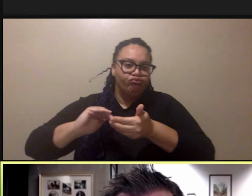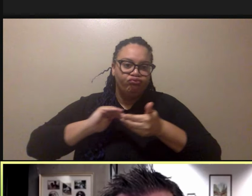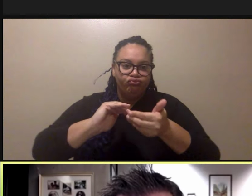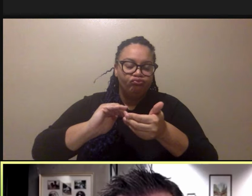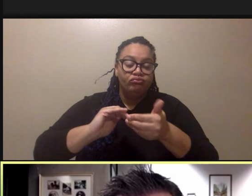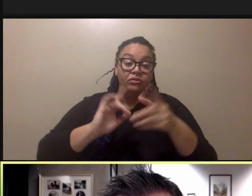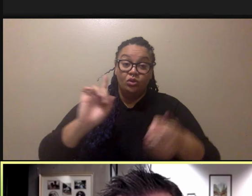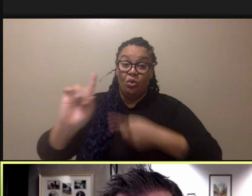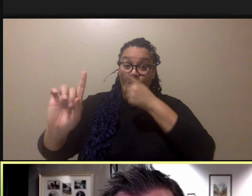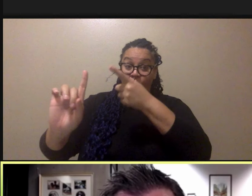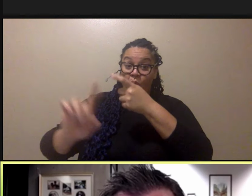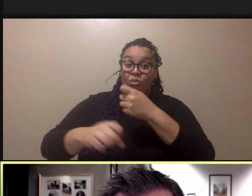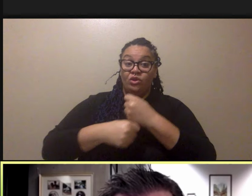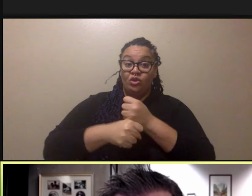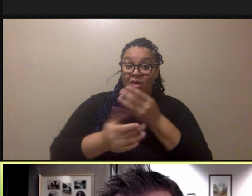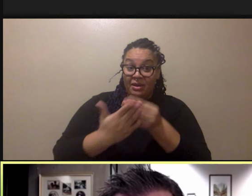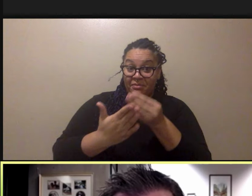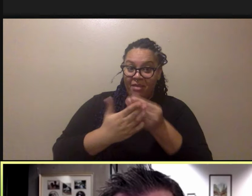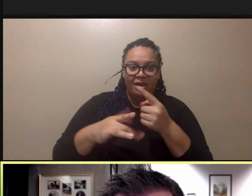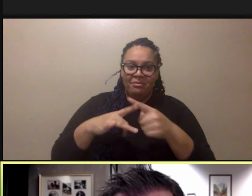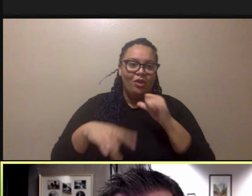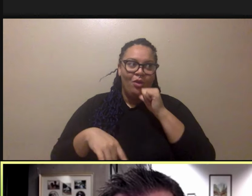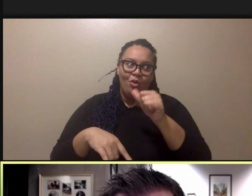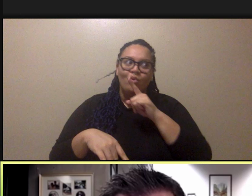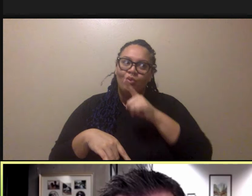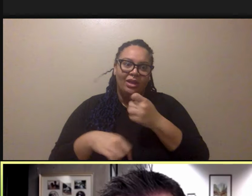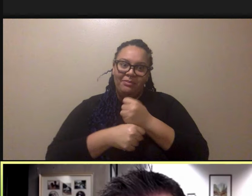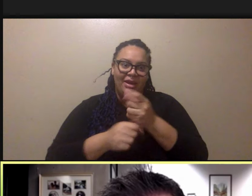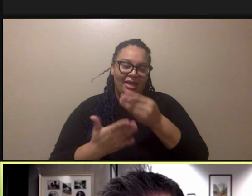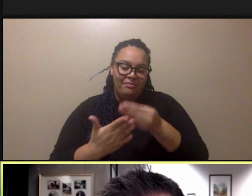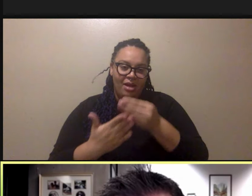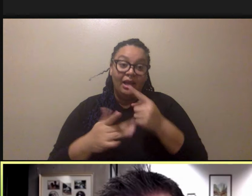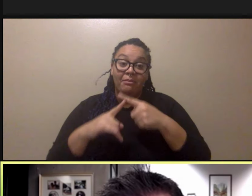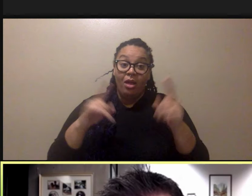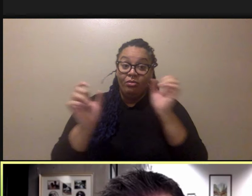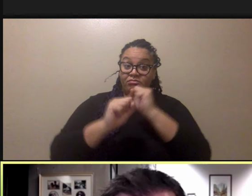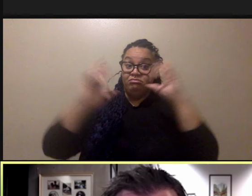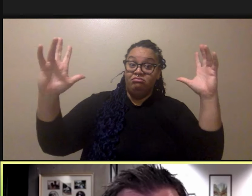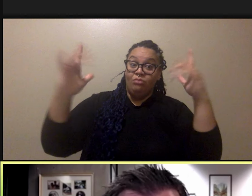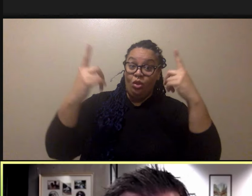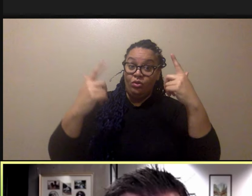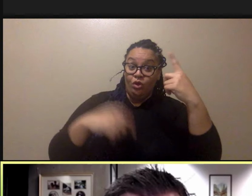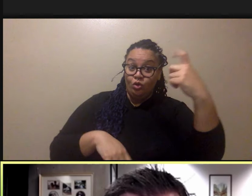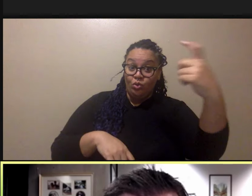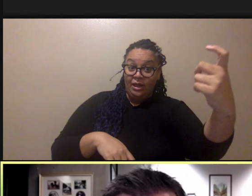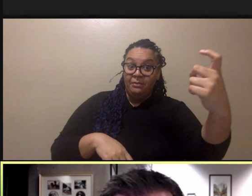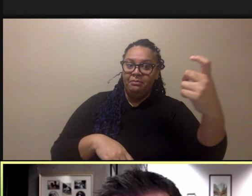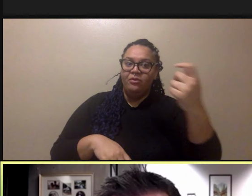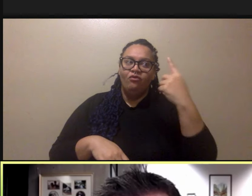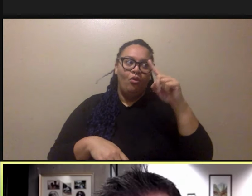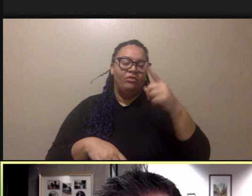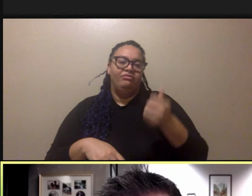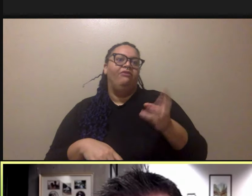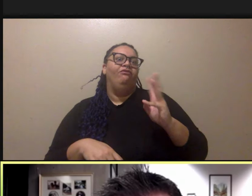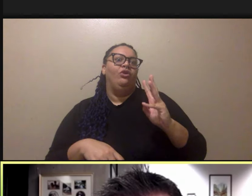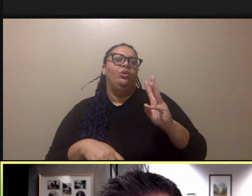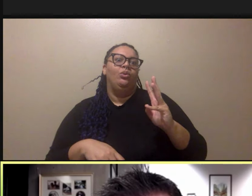the goal was to make money. They weren't really making money, but the dream was still there for a couple decades.